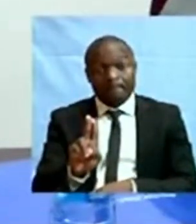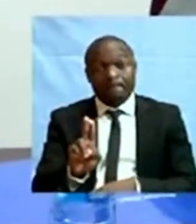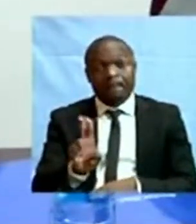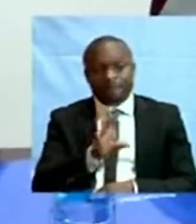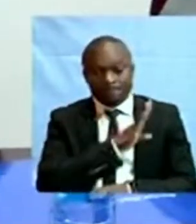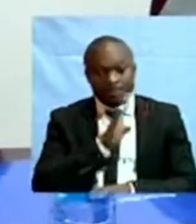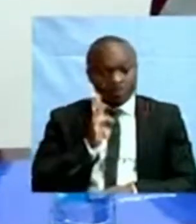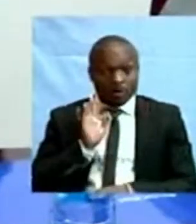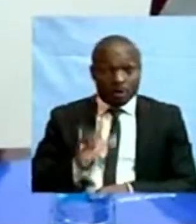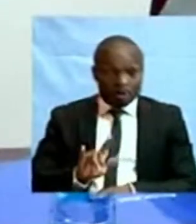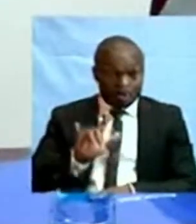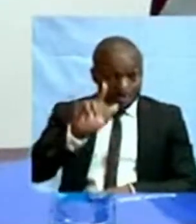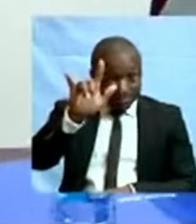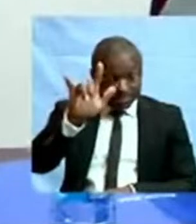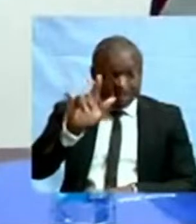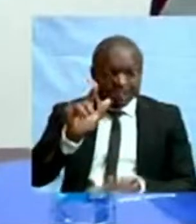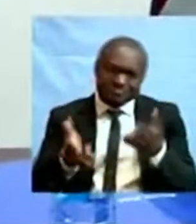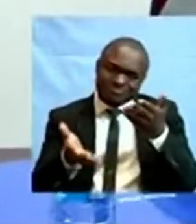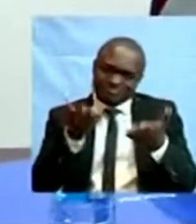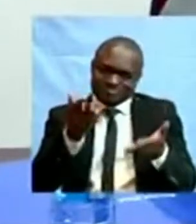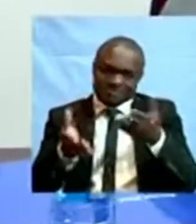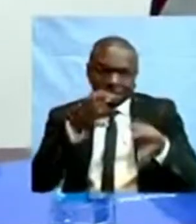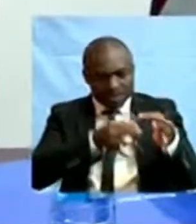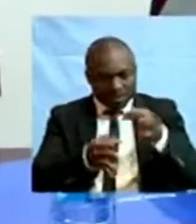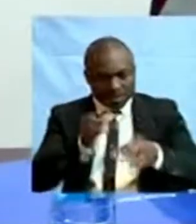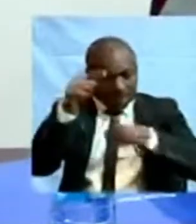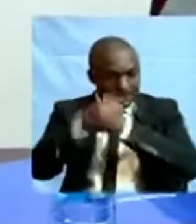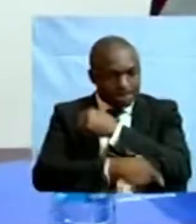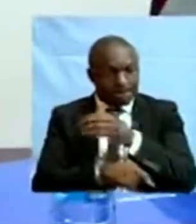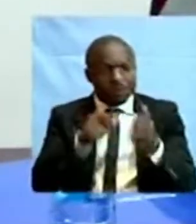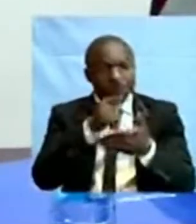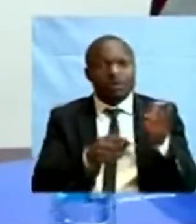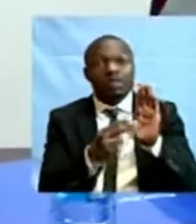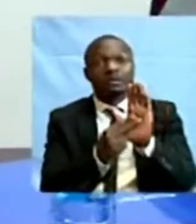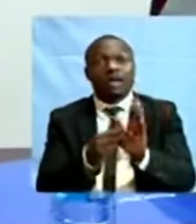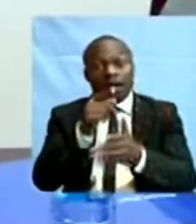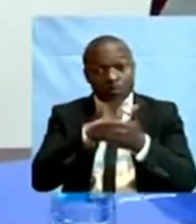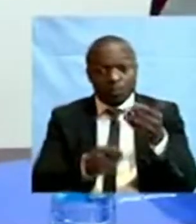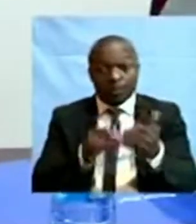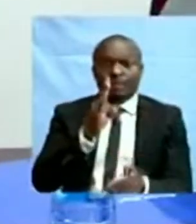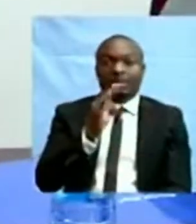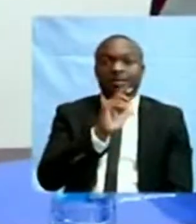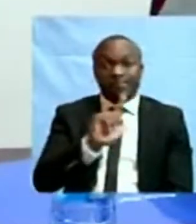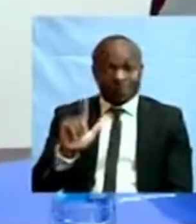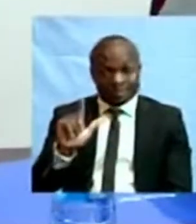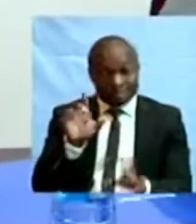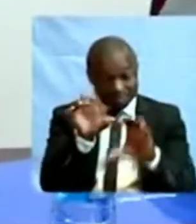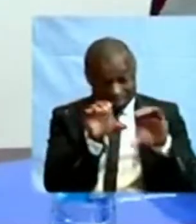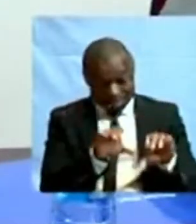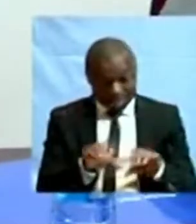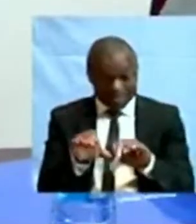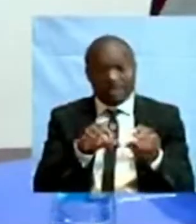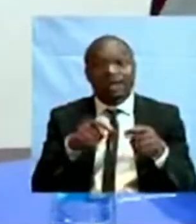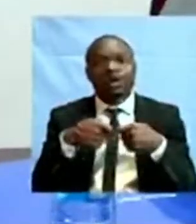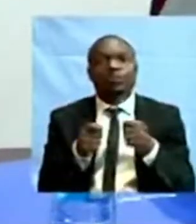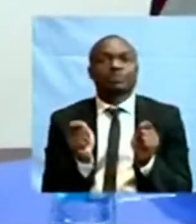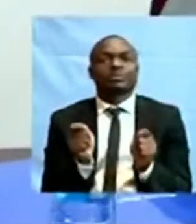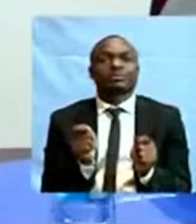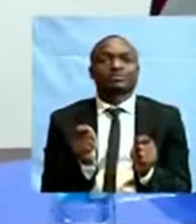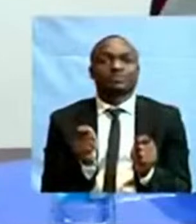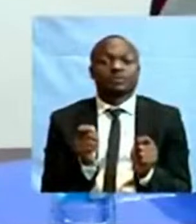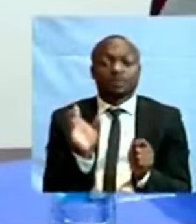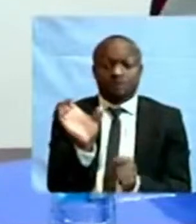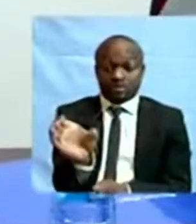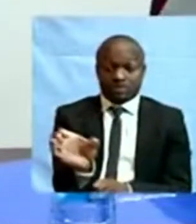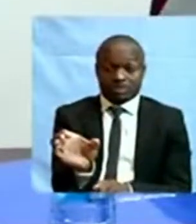recording by aircraft. Maybe to go beyond what is written there, simply what the bill does is it opens the